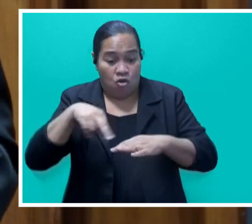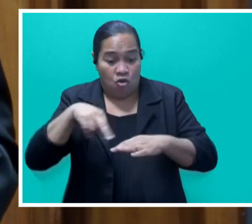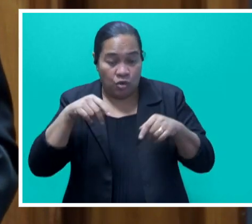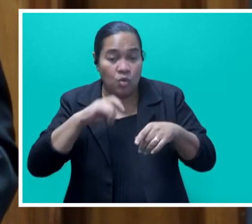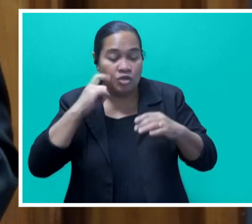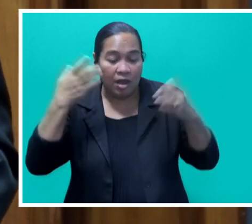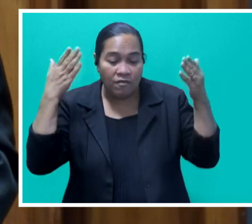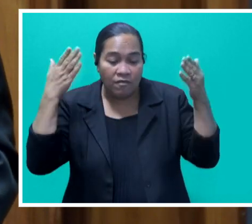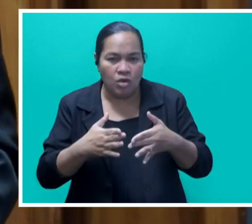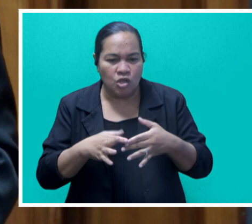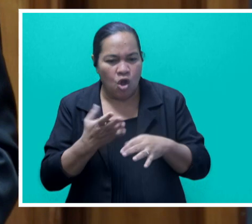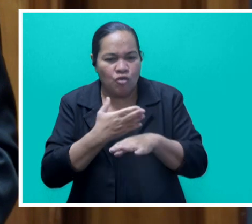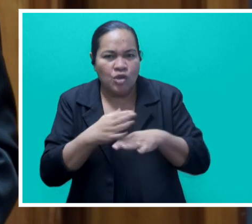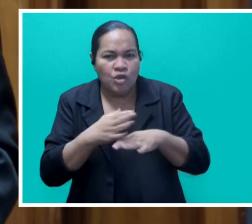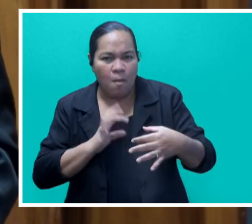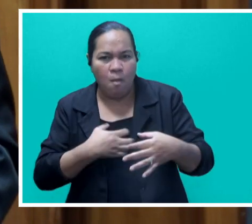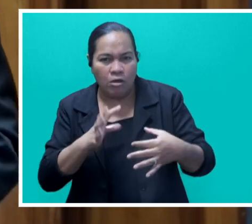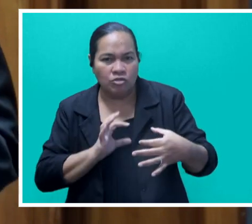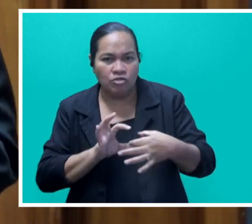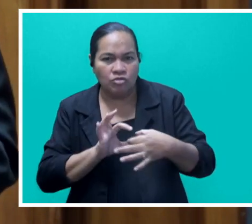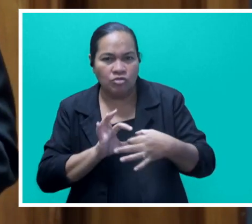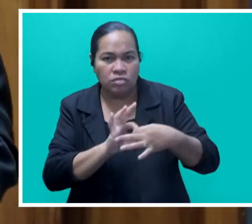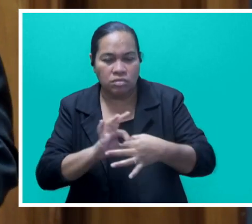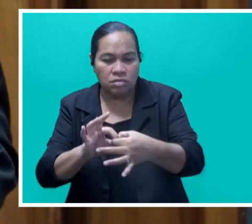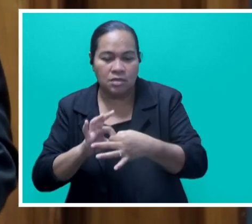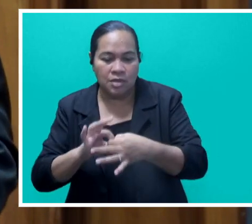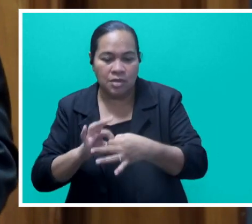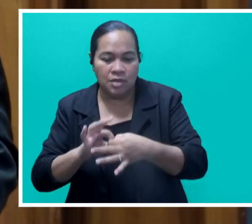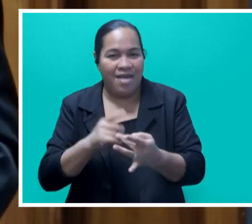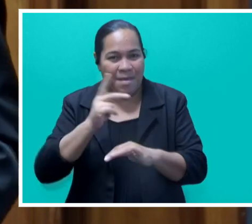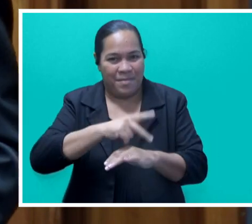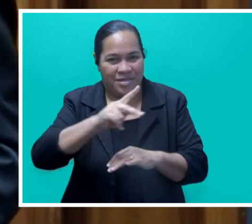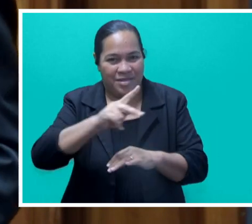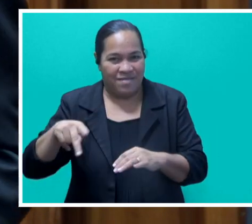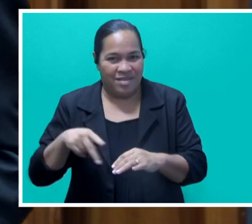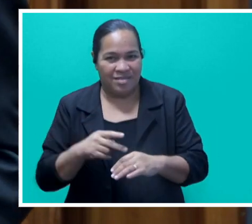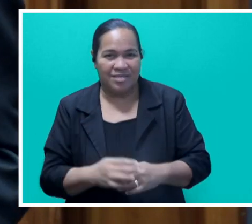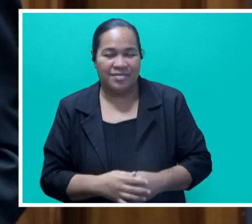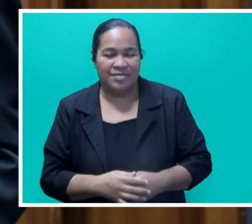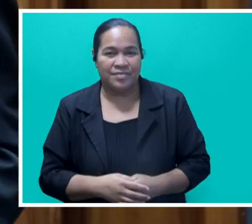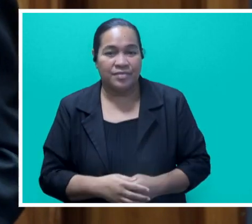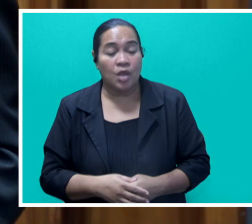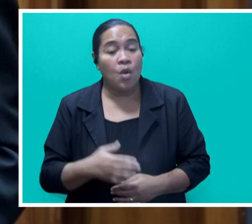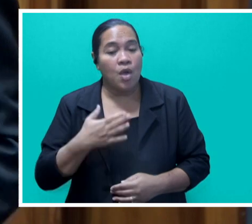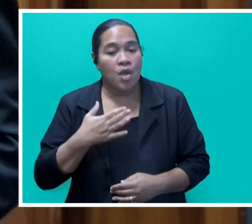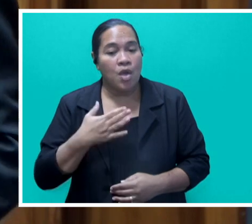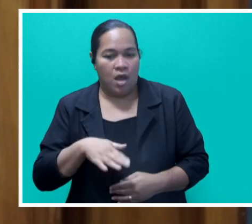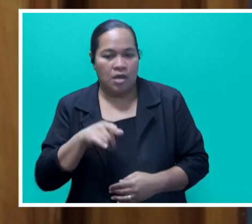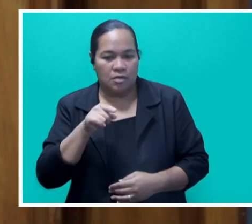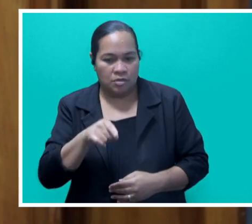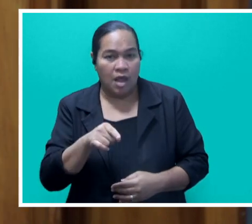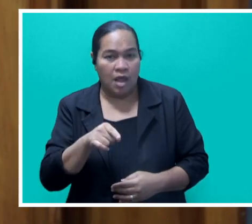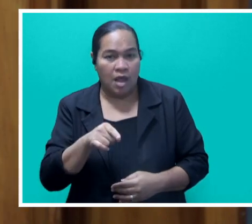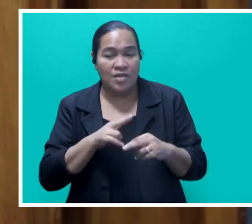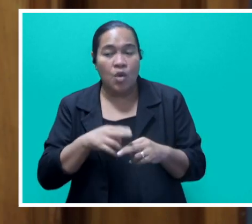renewing cooperation and trade relations with the Pacific. We also aim to increase Fiji's trading volume